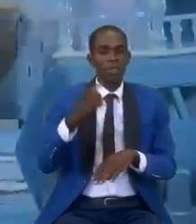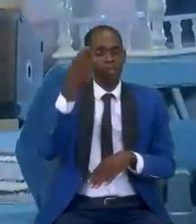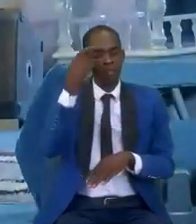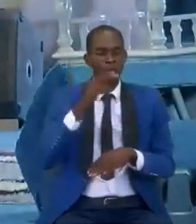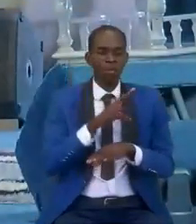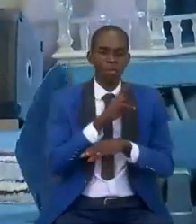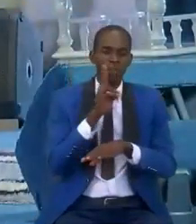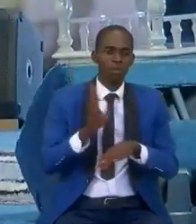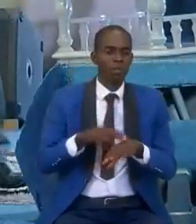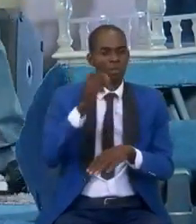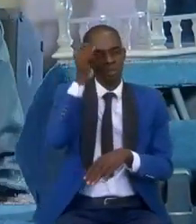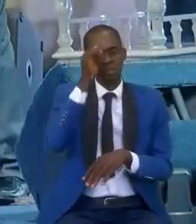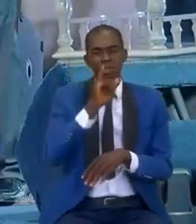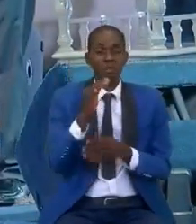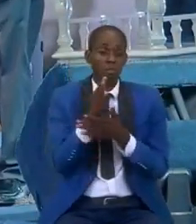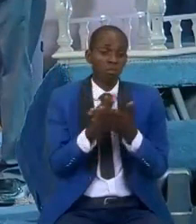colored glasses,